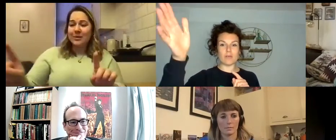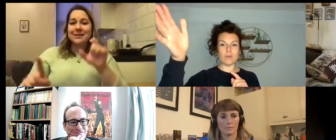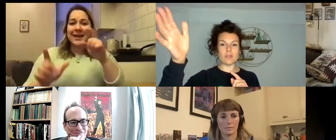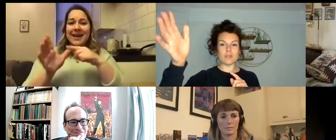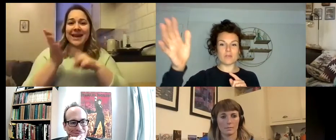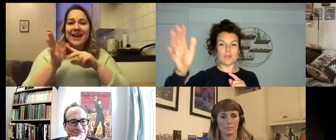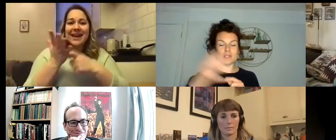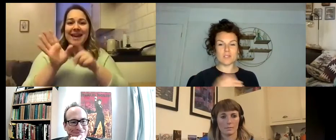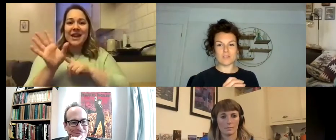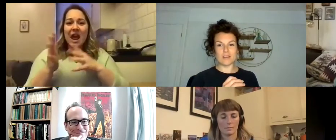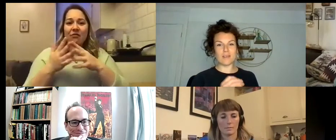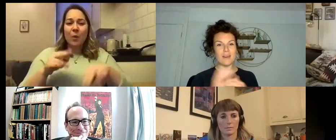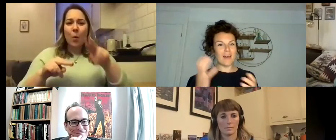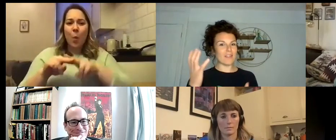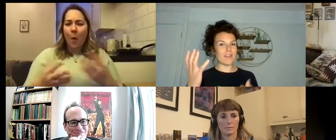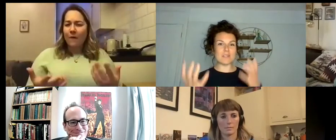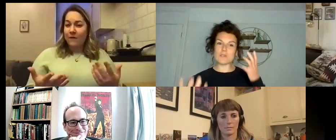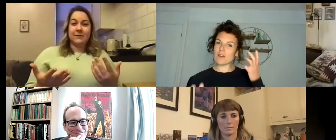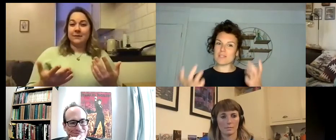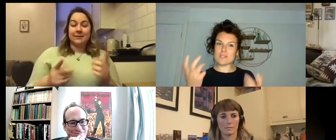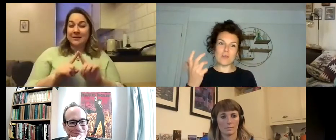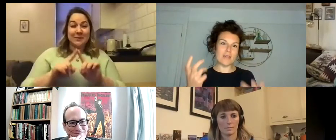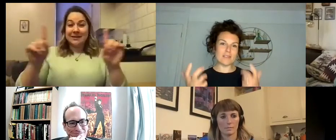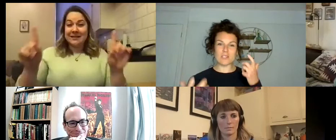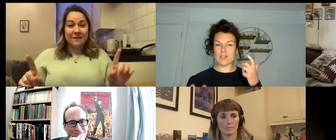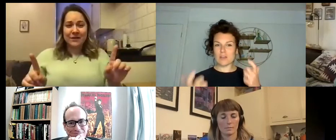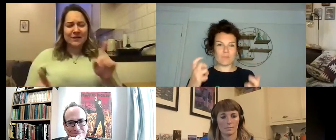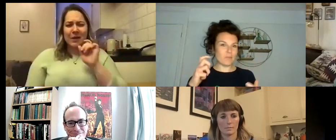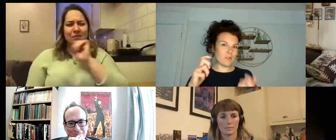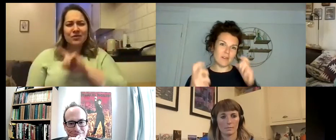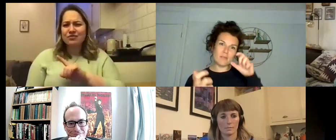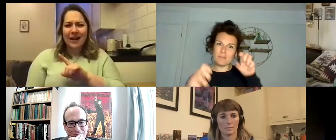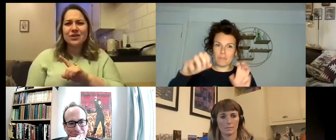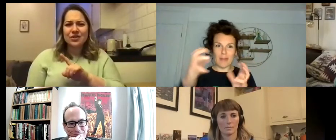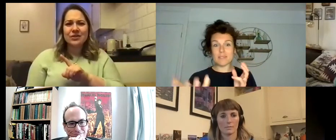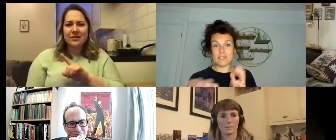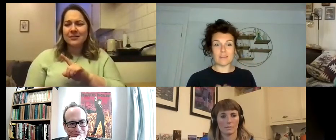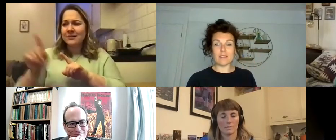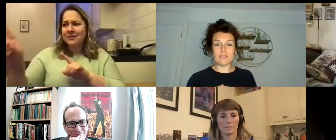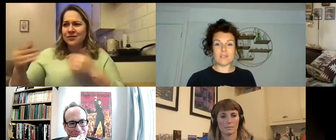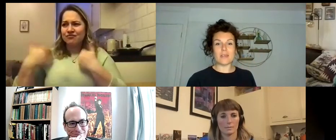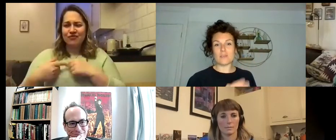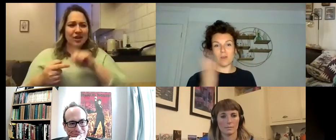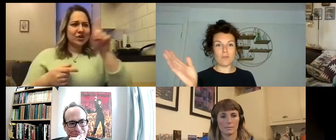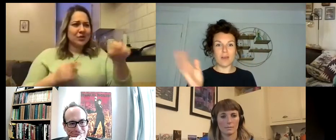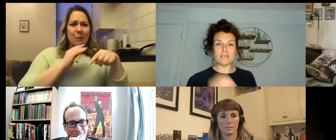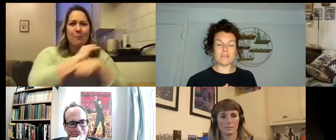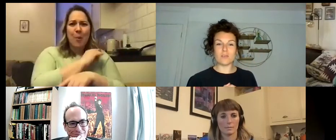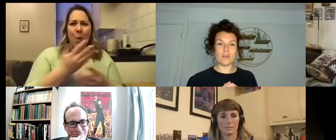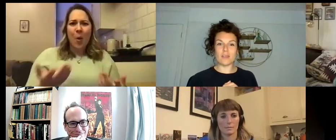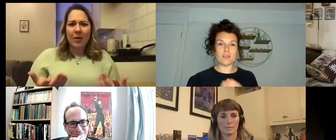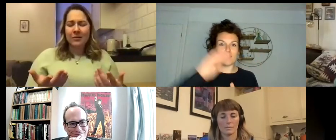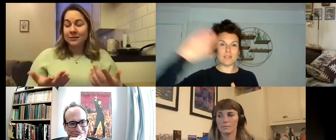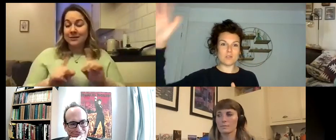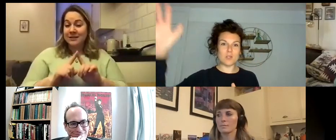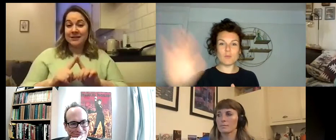look out the windows of our studio, and there's this very strange, you know, balancing act. Like you say, you go right and you're